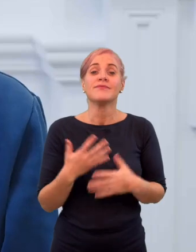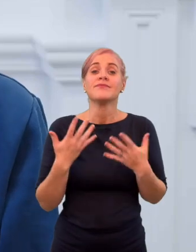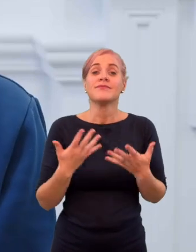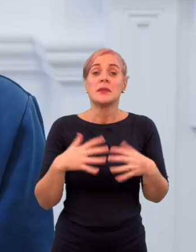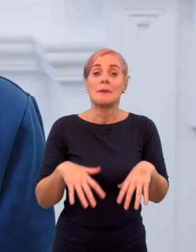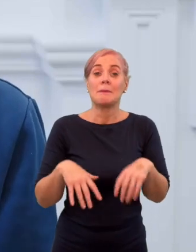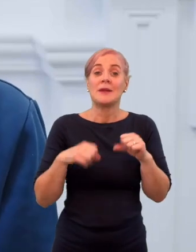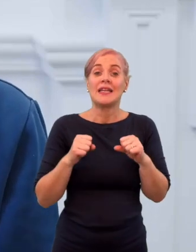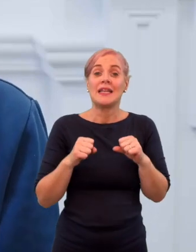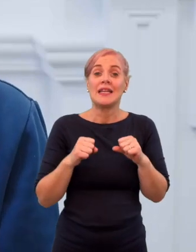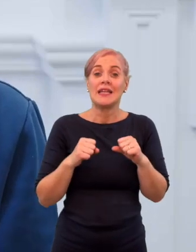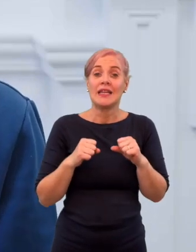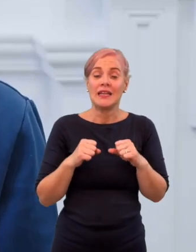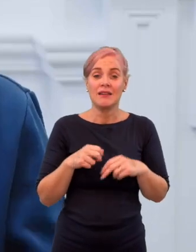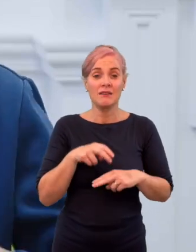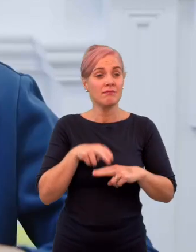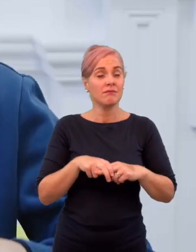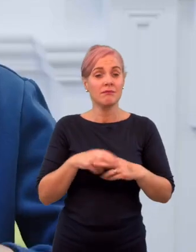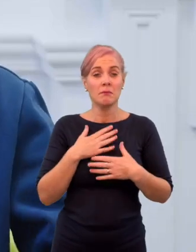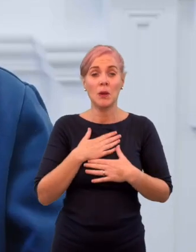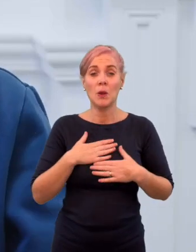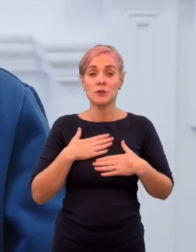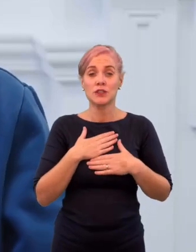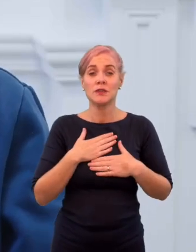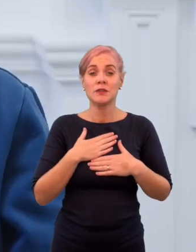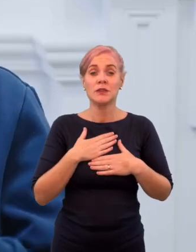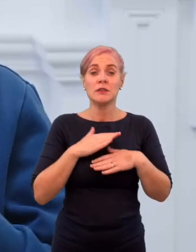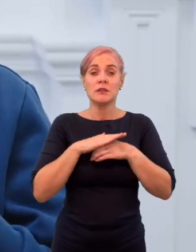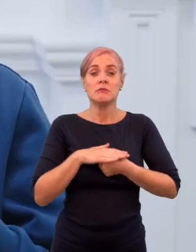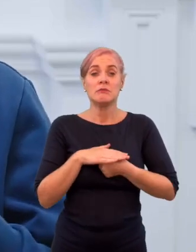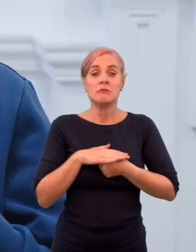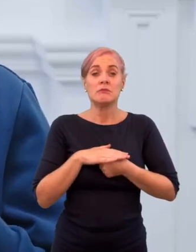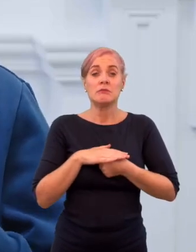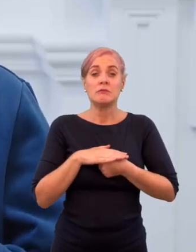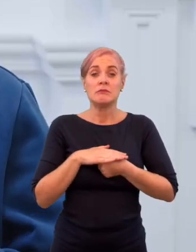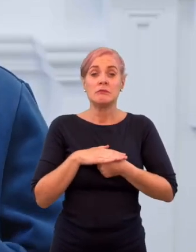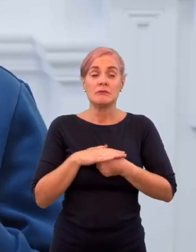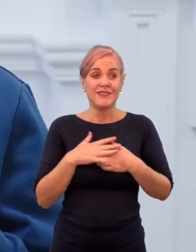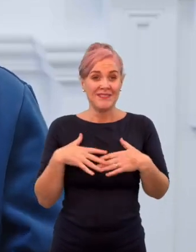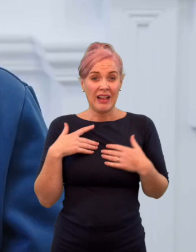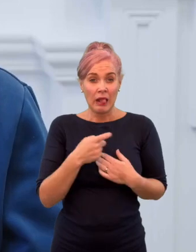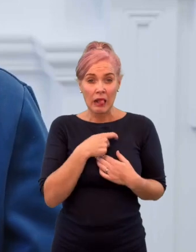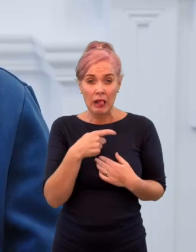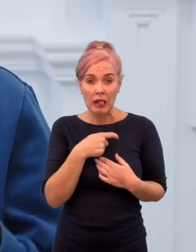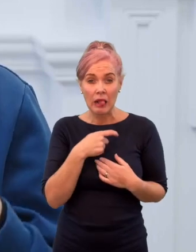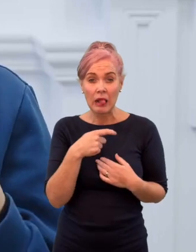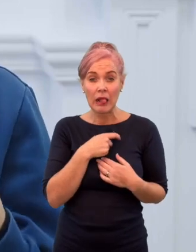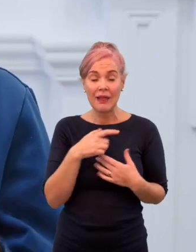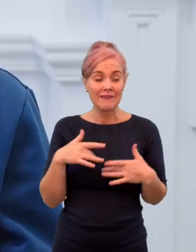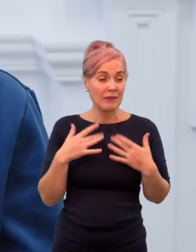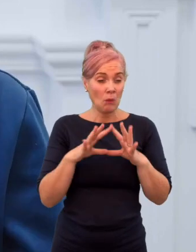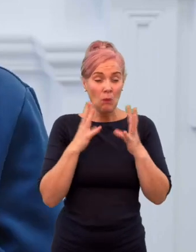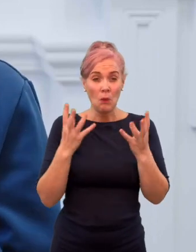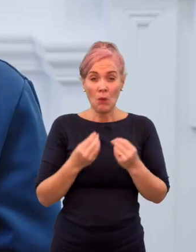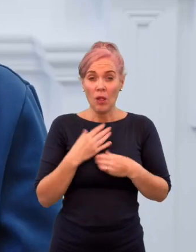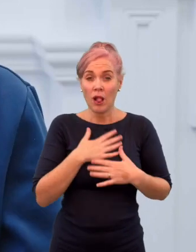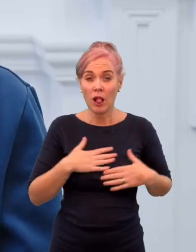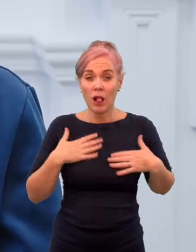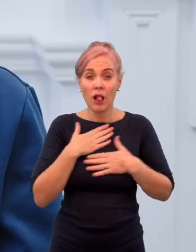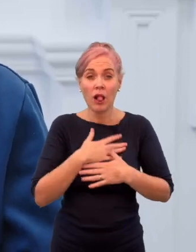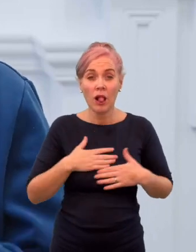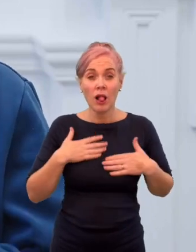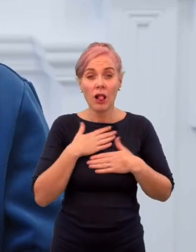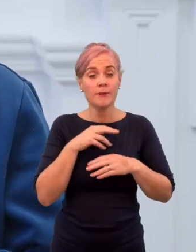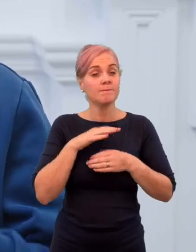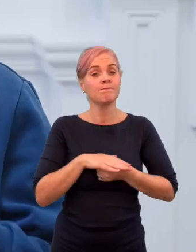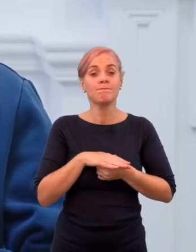At the beginning, she's very much sitting on her emotions. She doesn't, even though she's feeling anxious, she's feeling all of those volatile